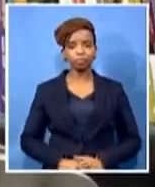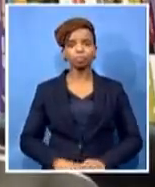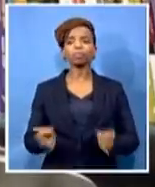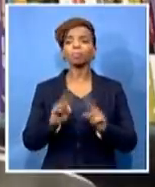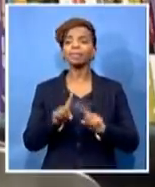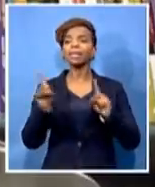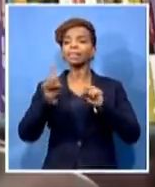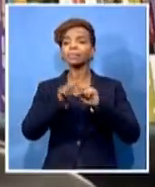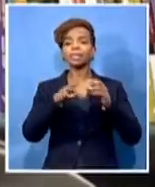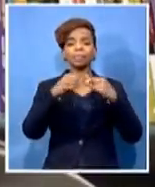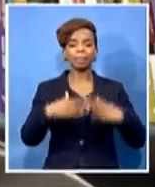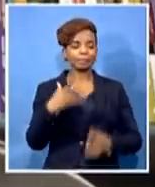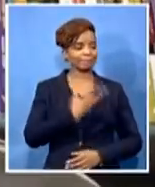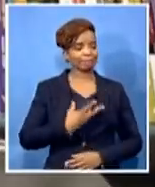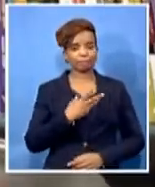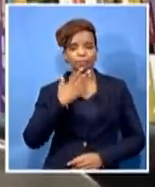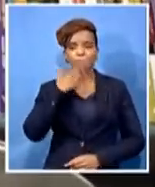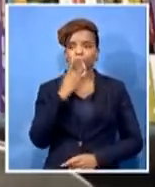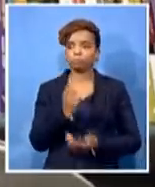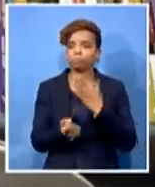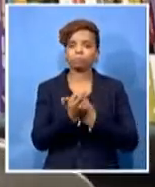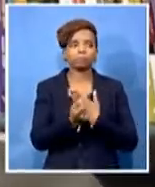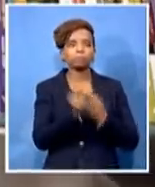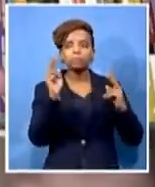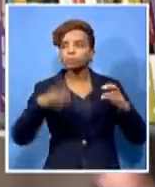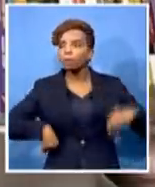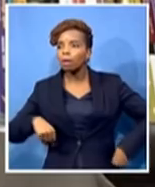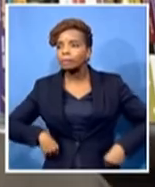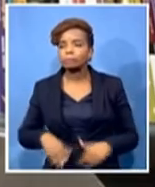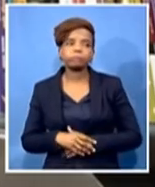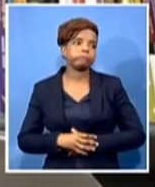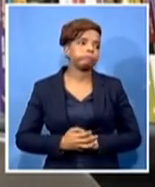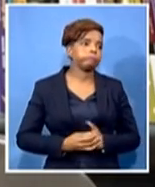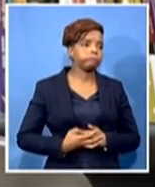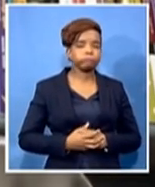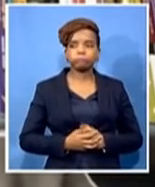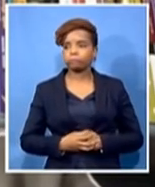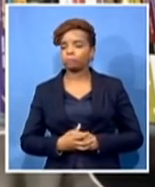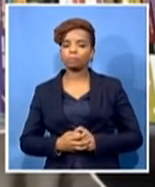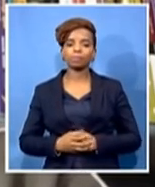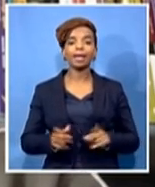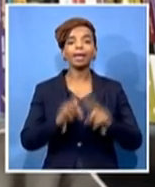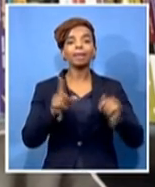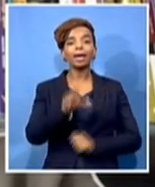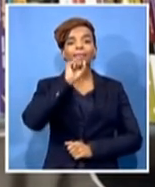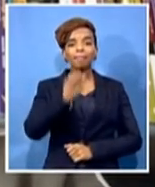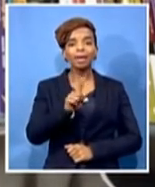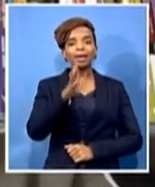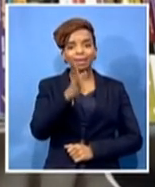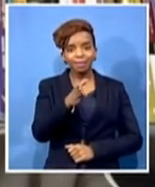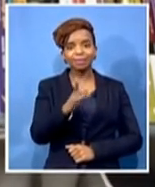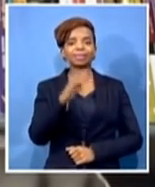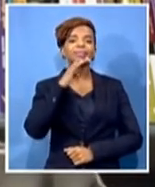being discussed. And that is why it is not a surprise that former President Zuma would write a letter on